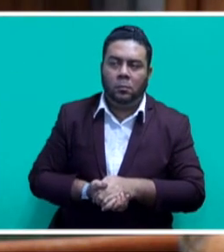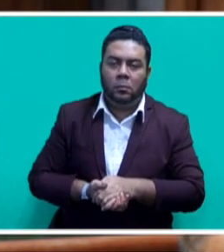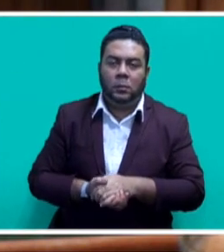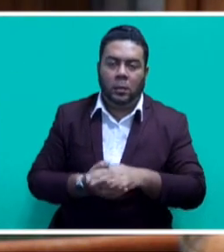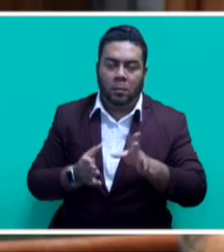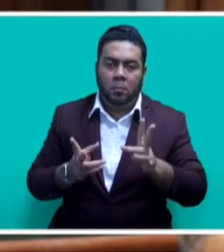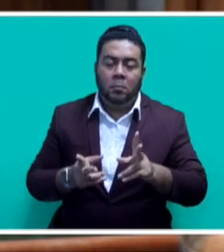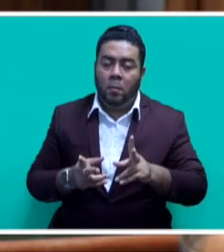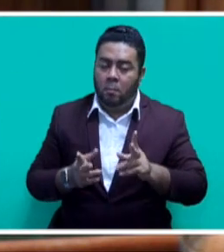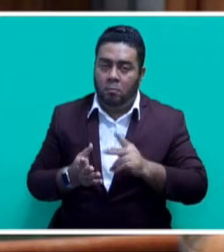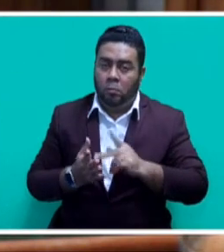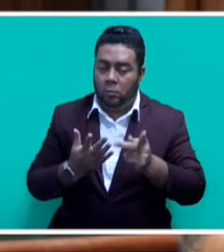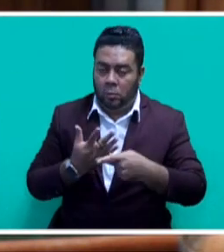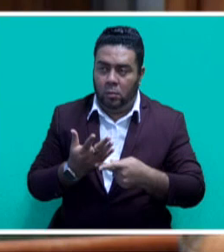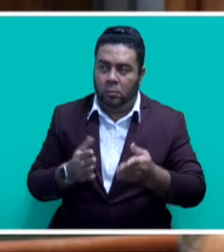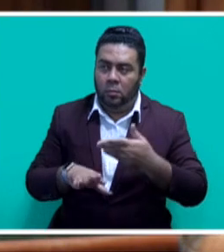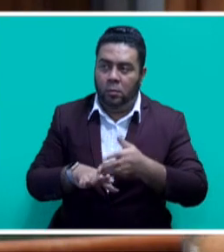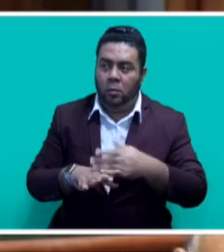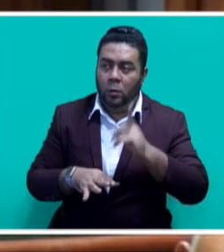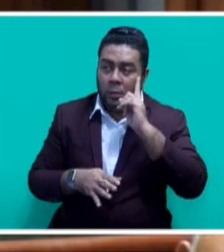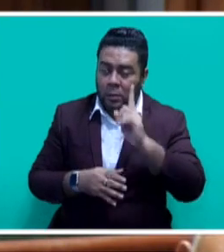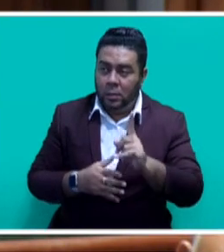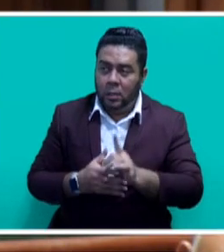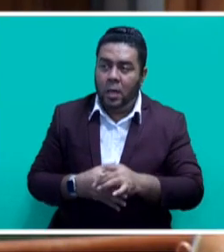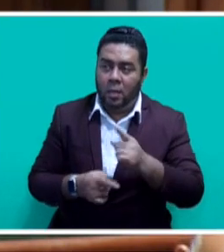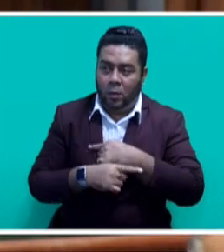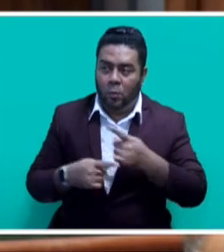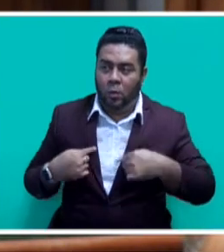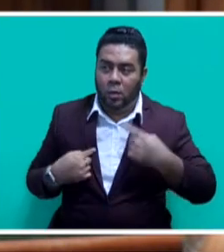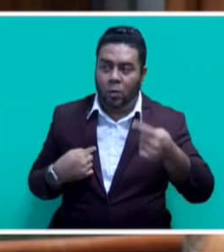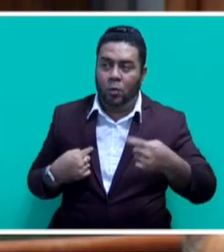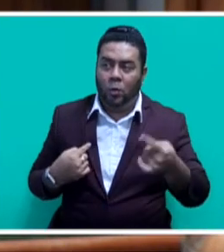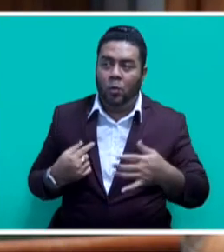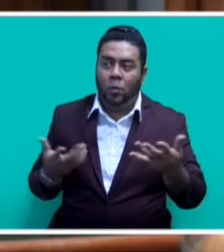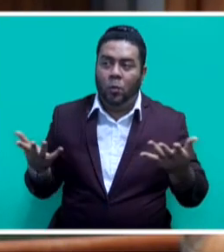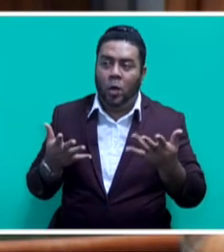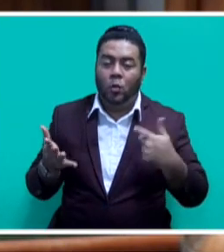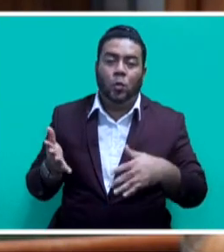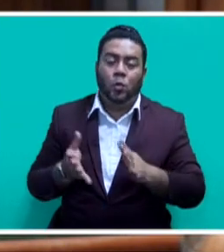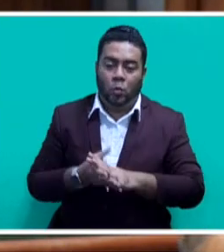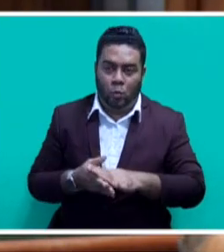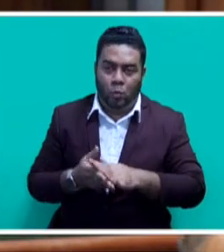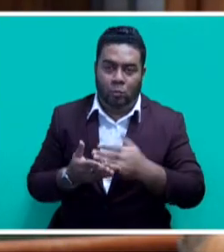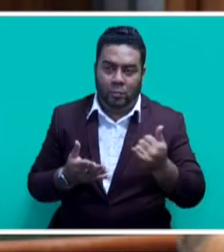and we will see that we continue from where you left off